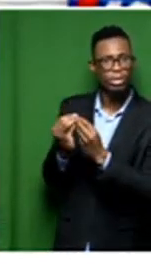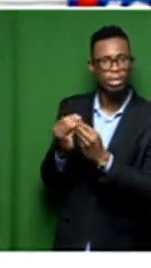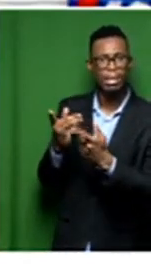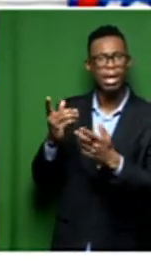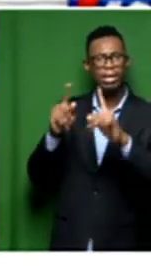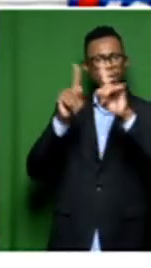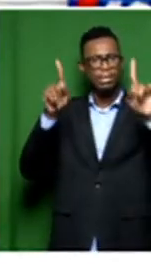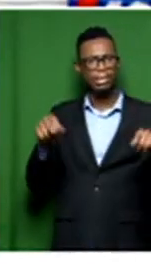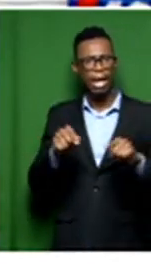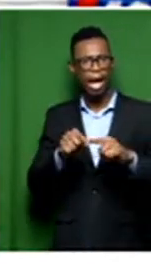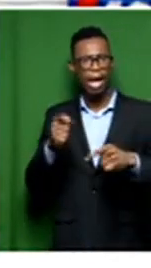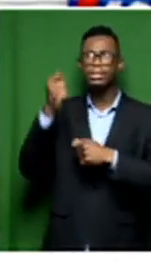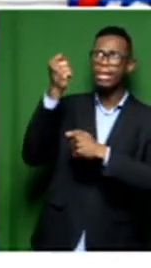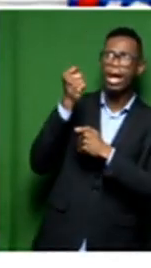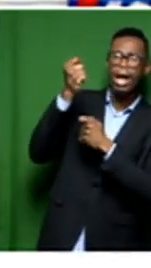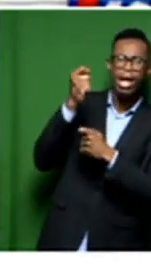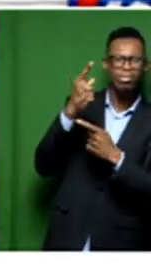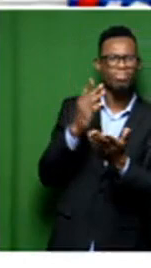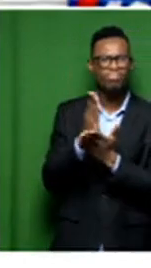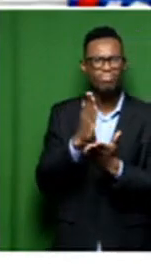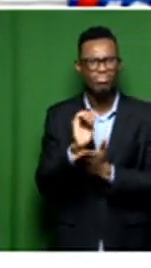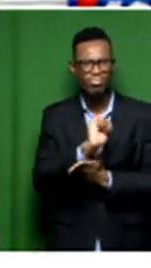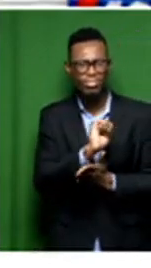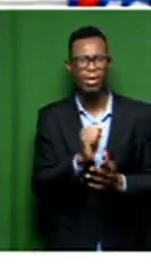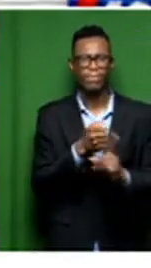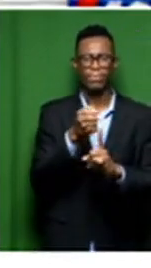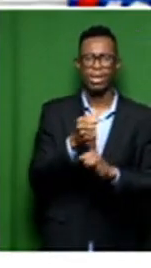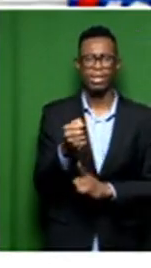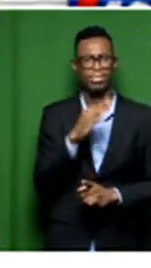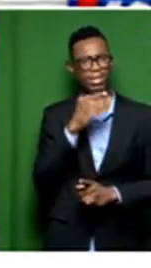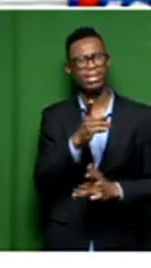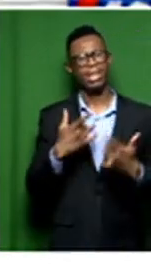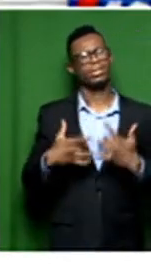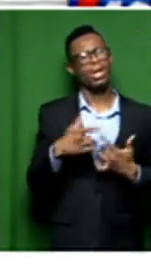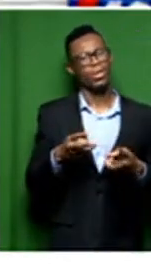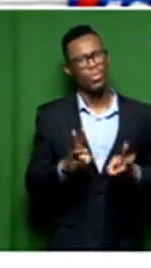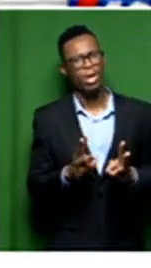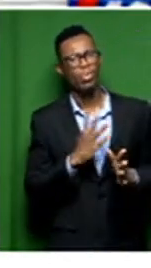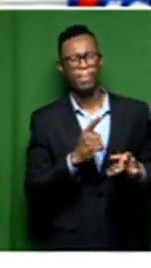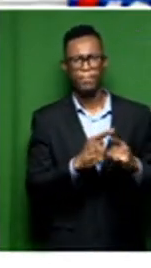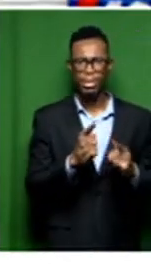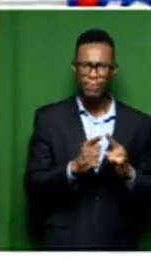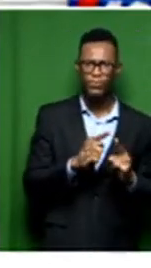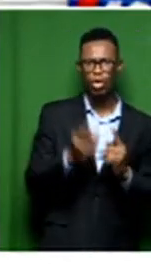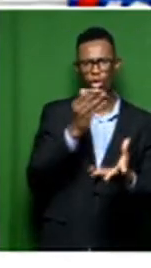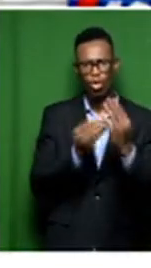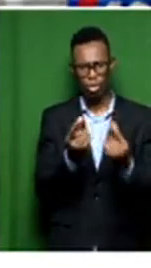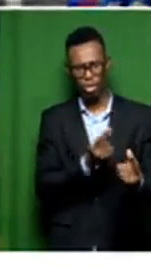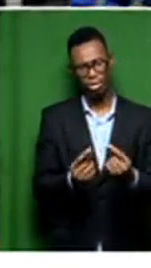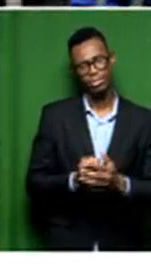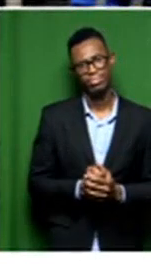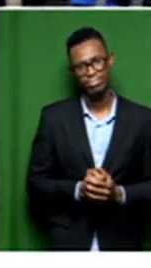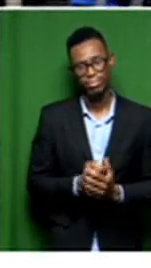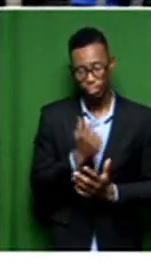signs in South Africa's history to fight for their rights. So it's a really exciting way to just use playful learning to do that. We also